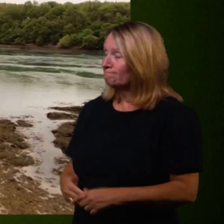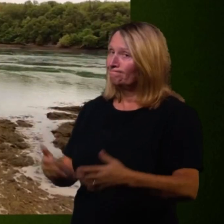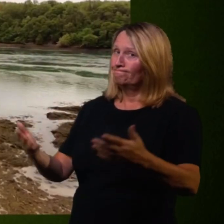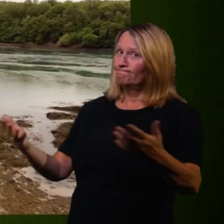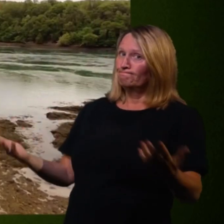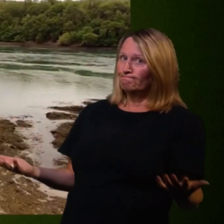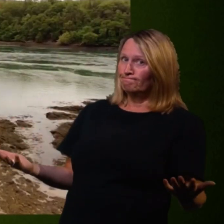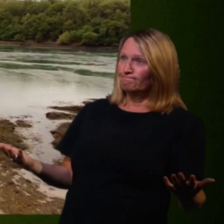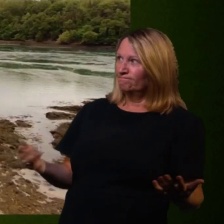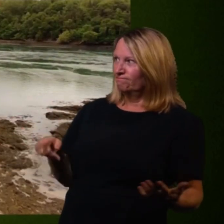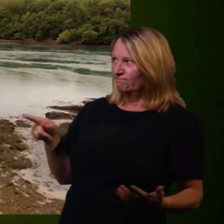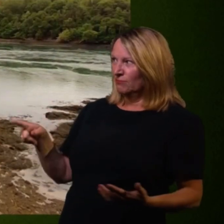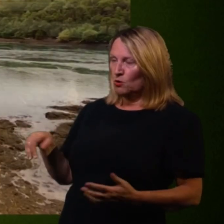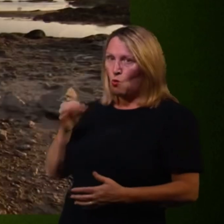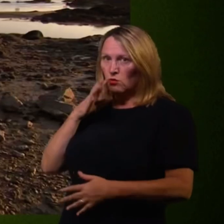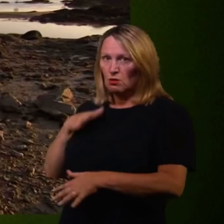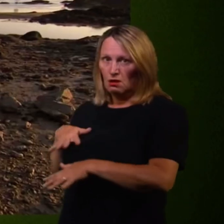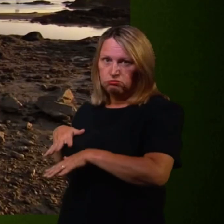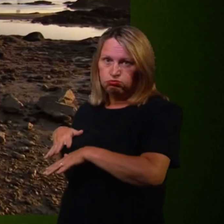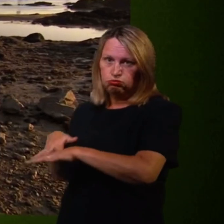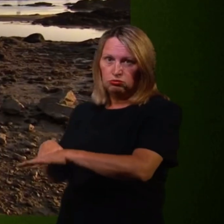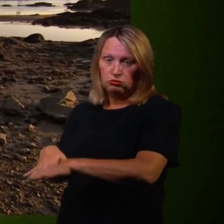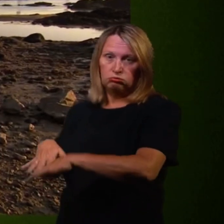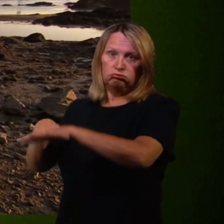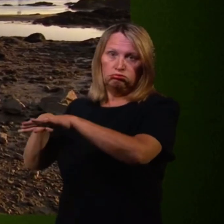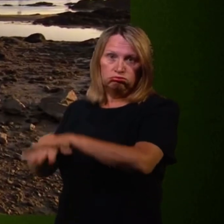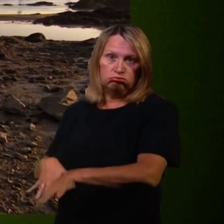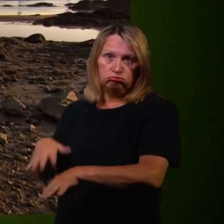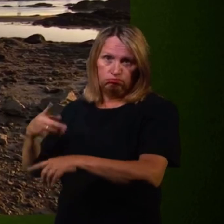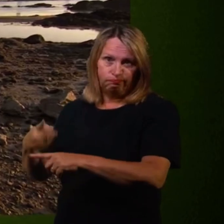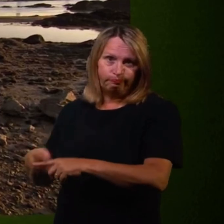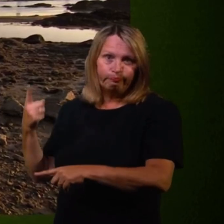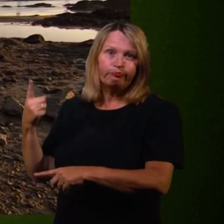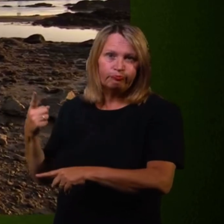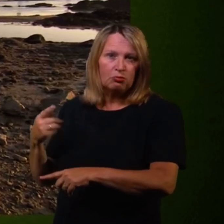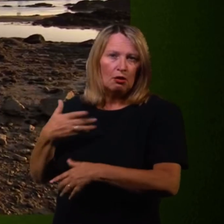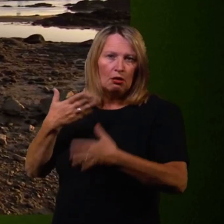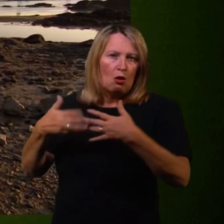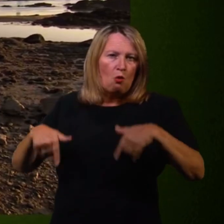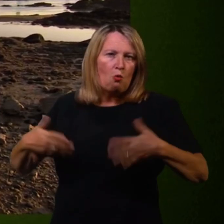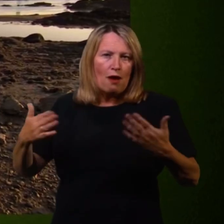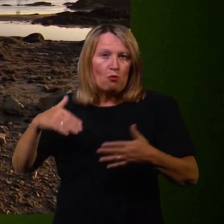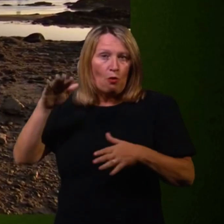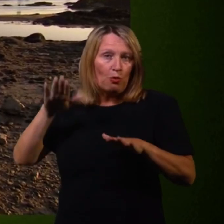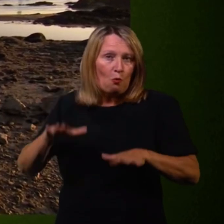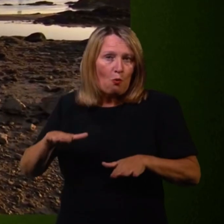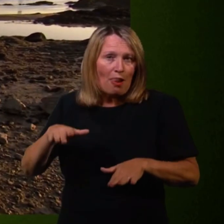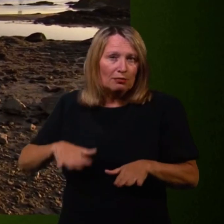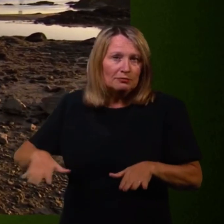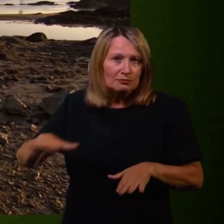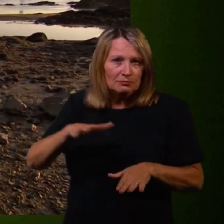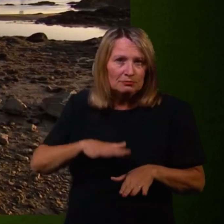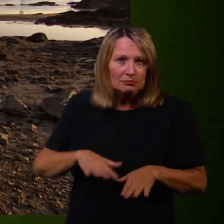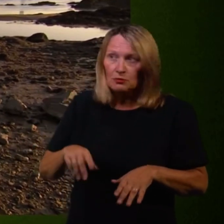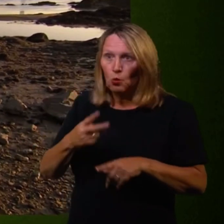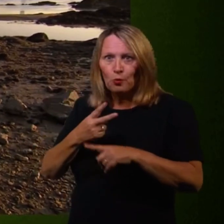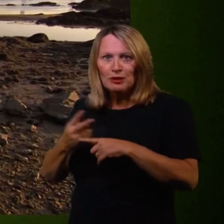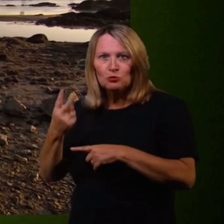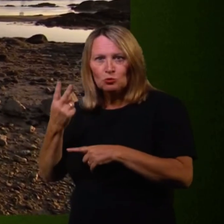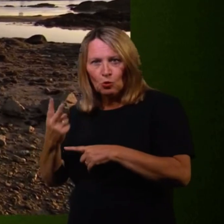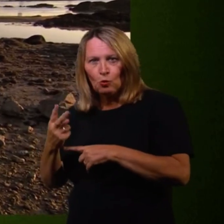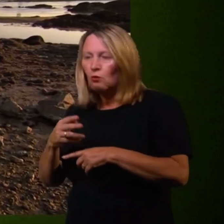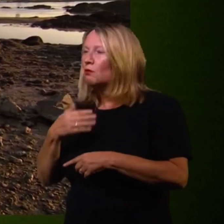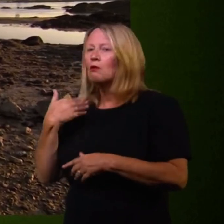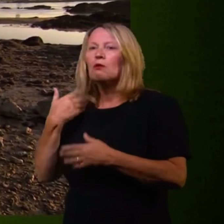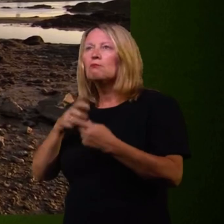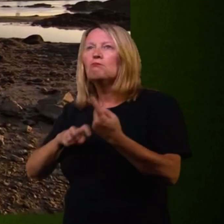Well, we have fierce rapids and tidal currents. But first, let me establish where we are in North Wales. So this is week 2 of